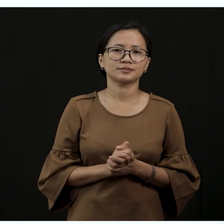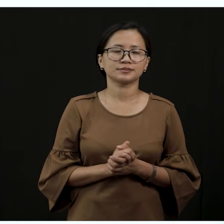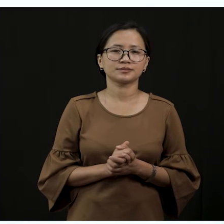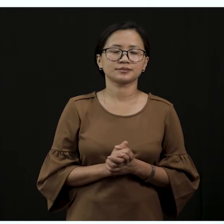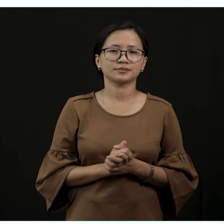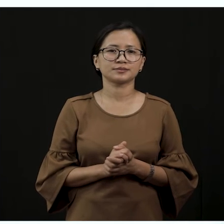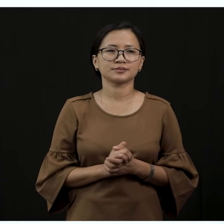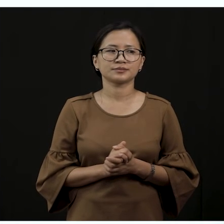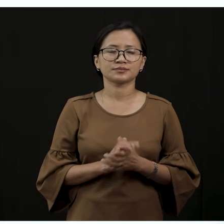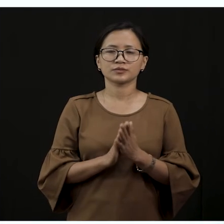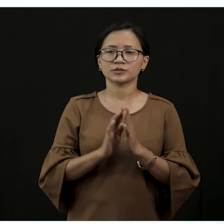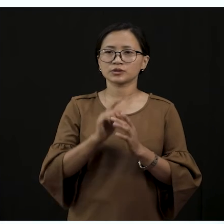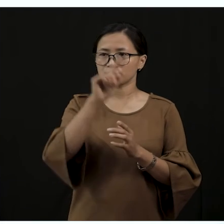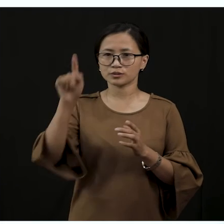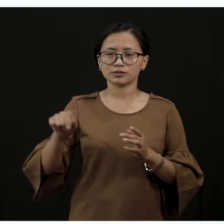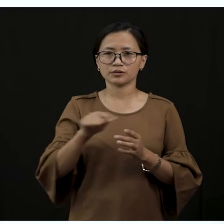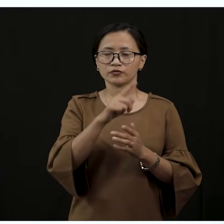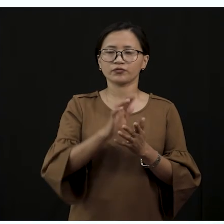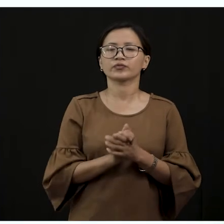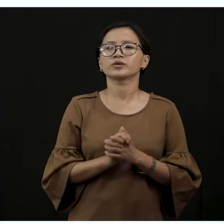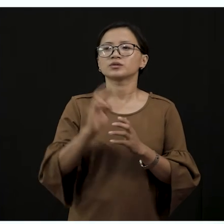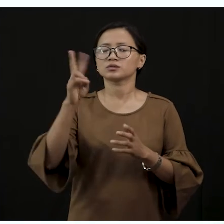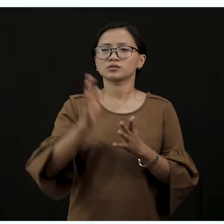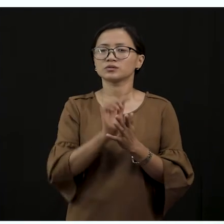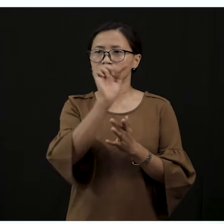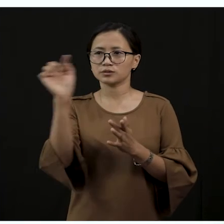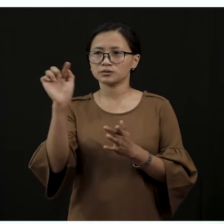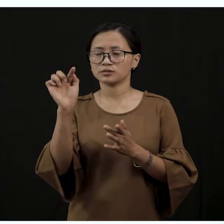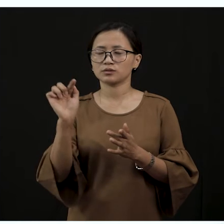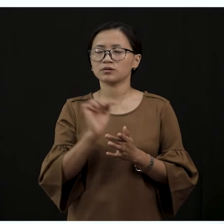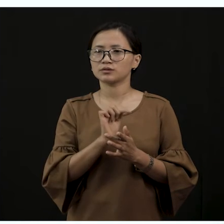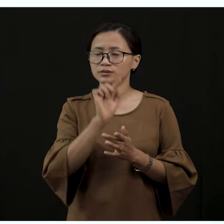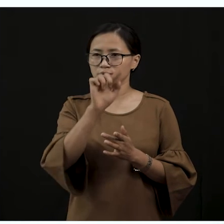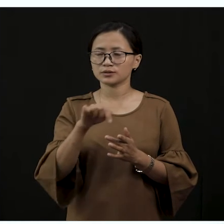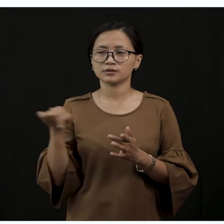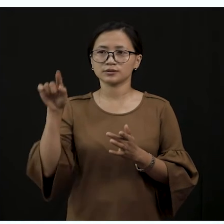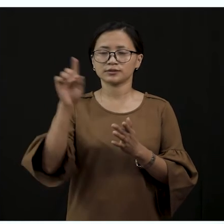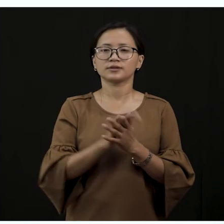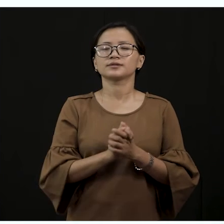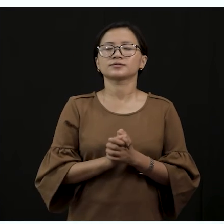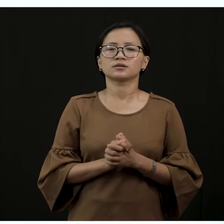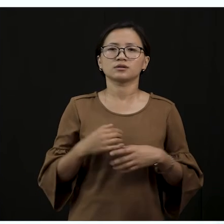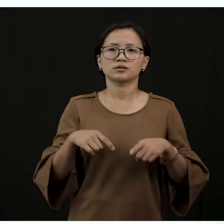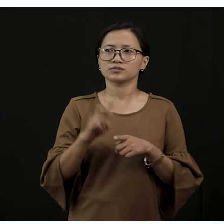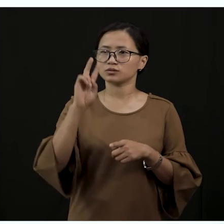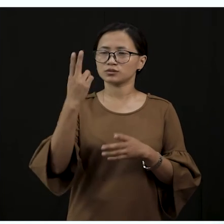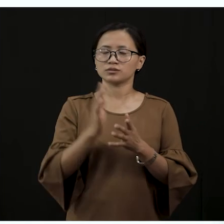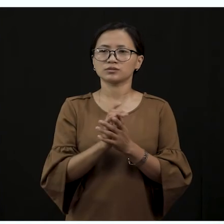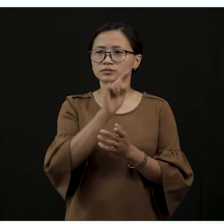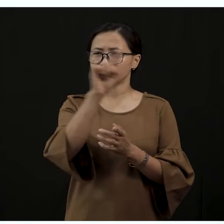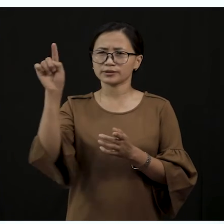this is square. The square is made up of two horizontal line and two vertical line, and this